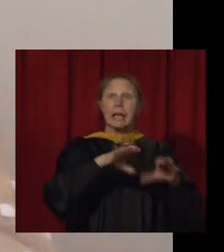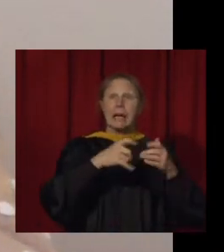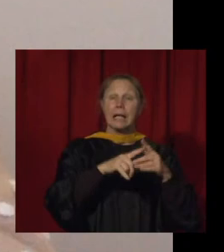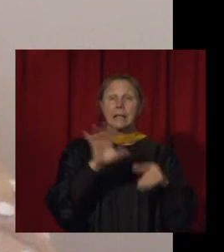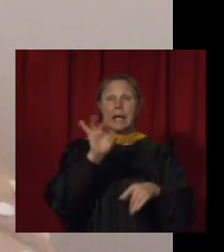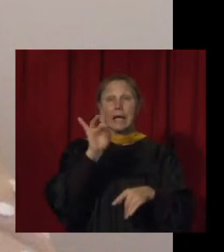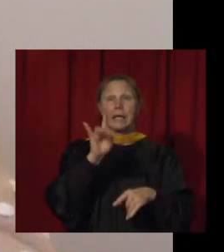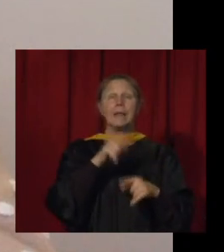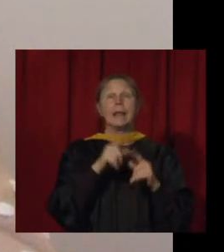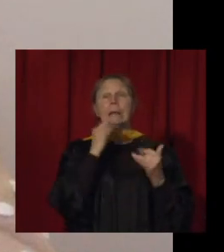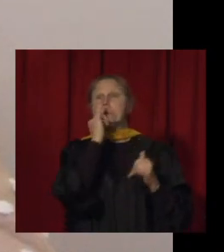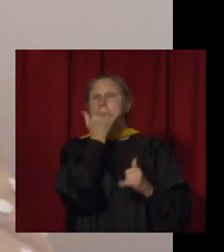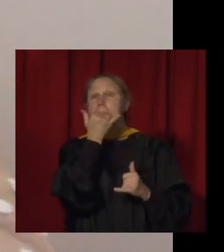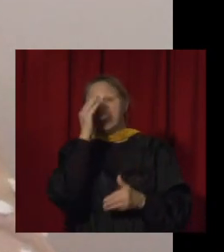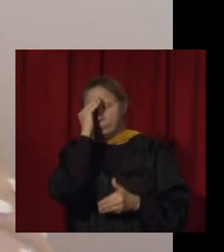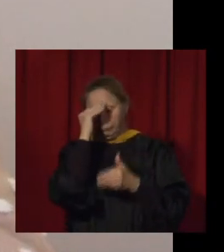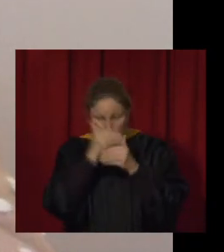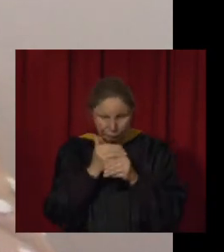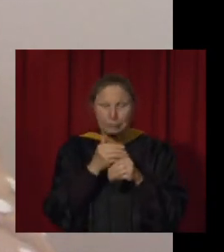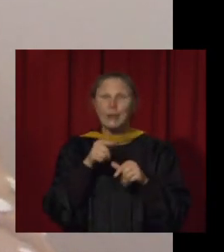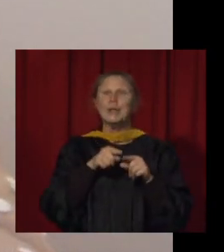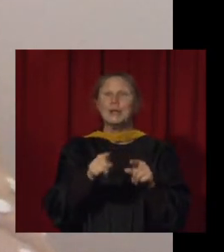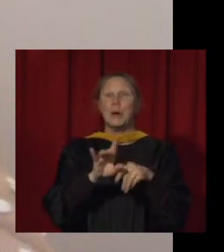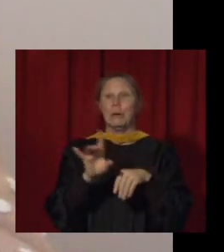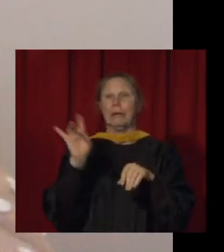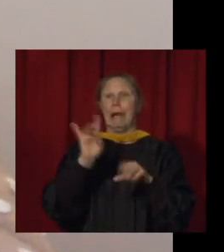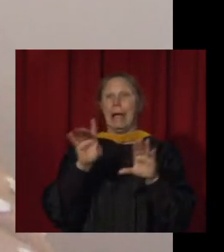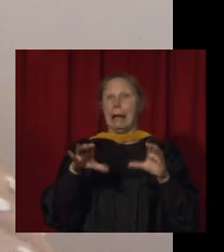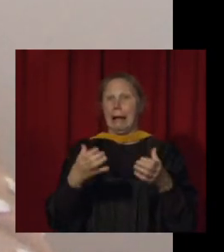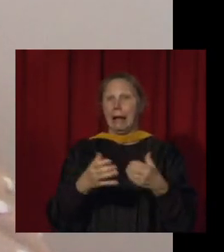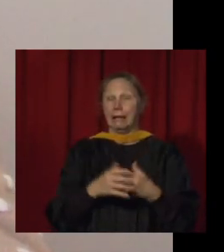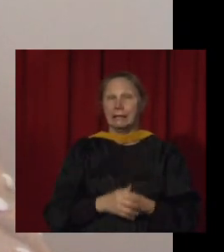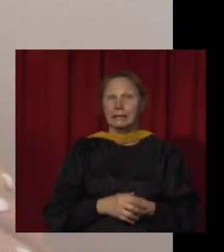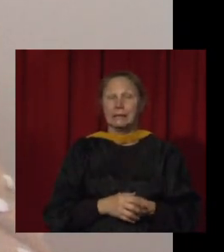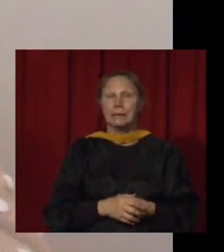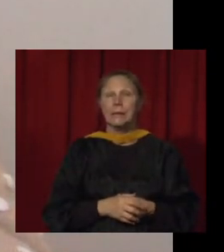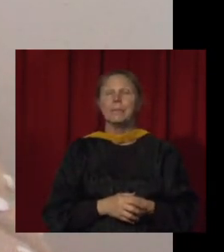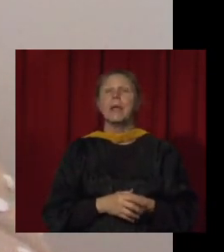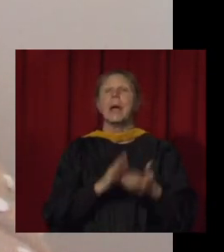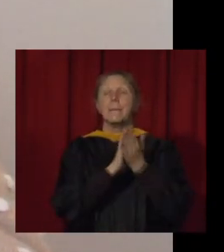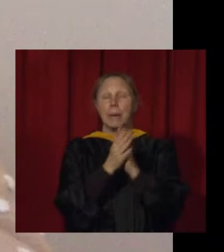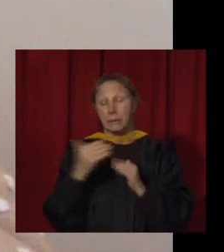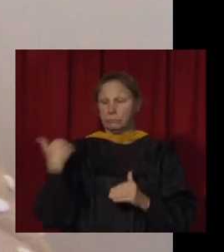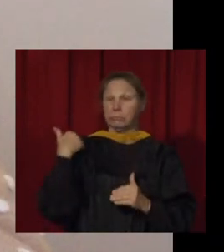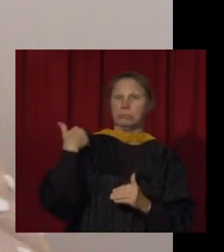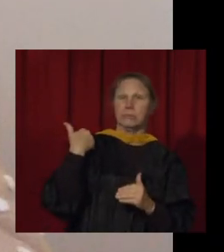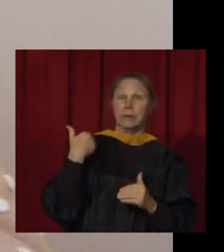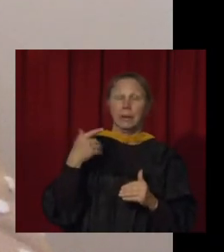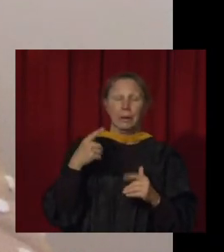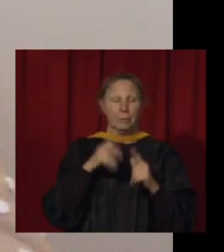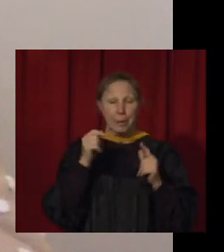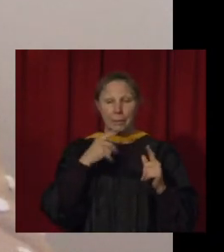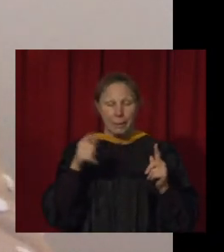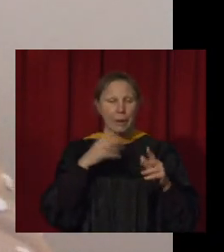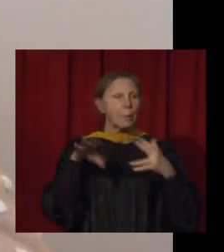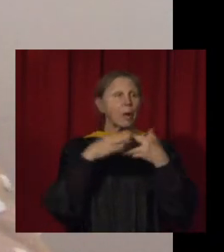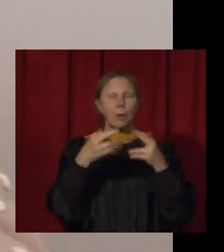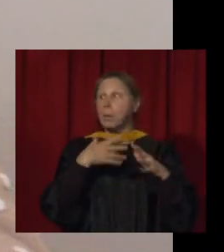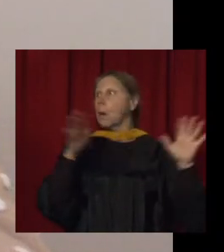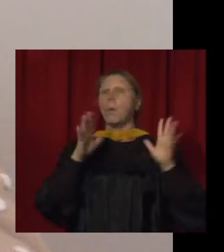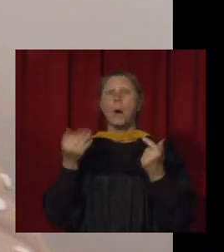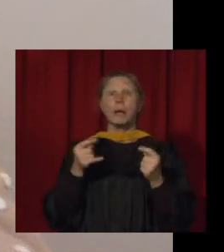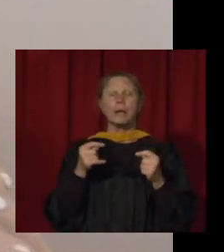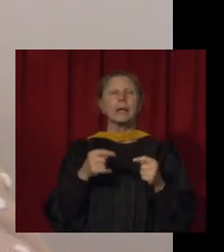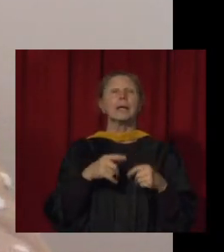followed by accidentally taking a nap in the middle of my 8 a.m. class. and being woken up by the words, breakout room.